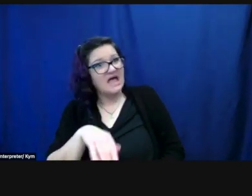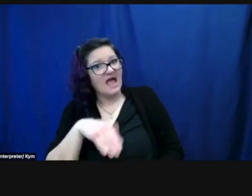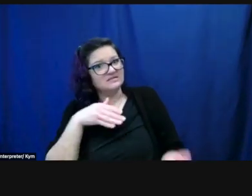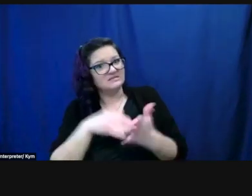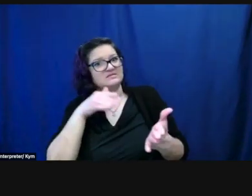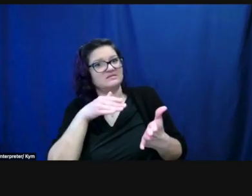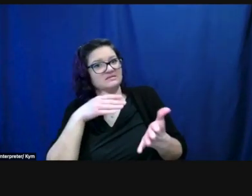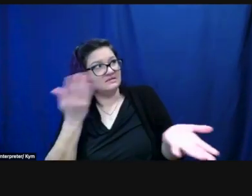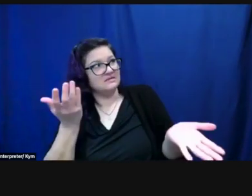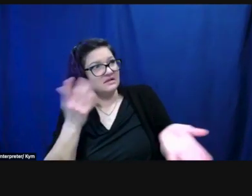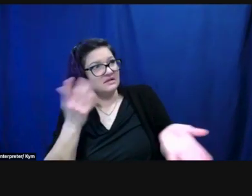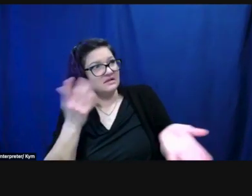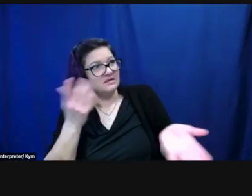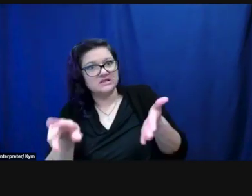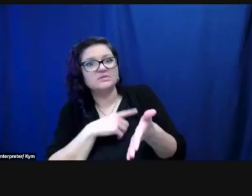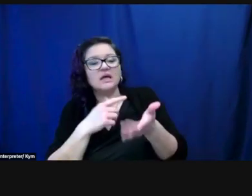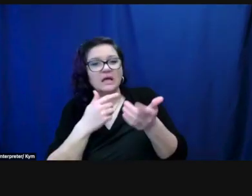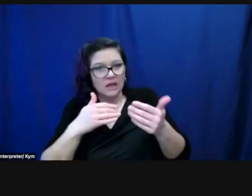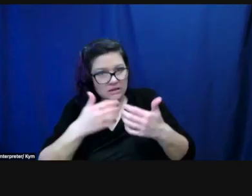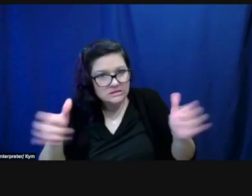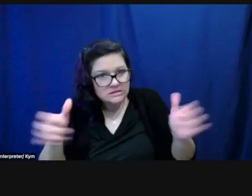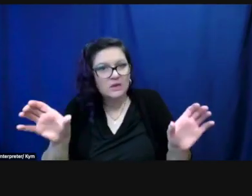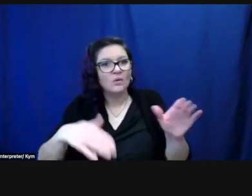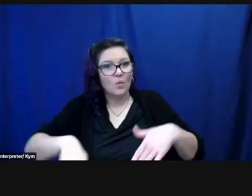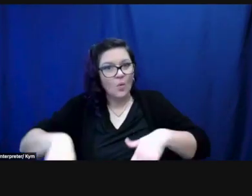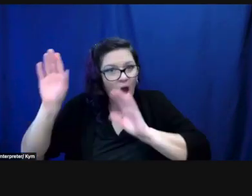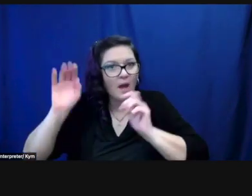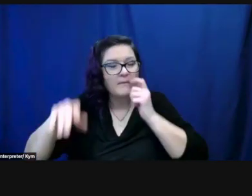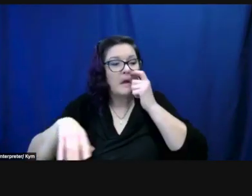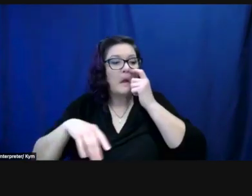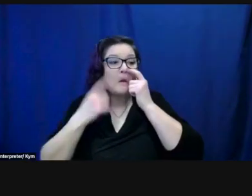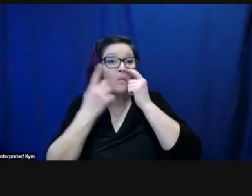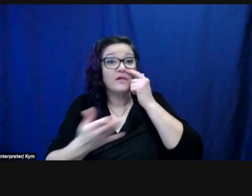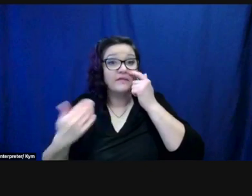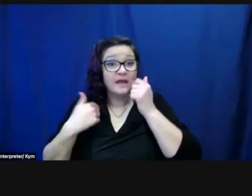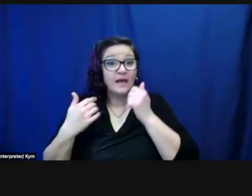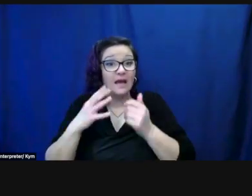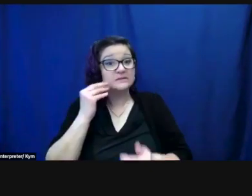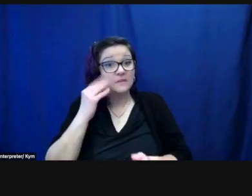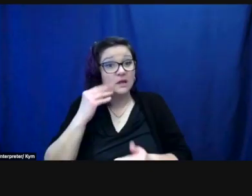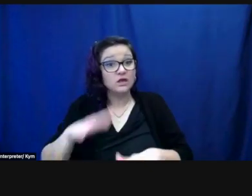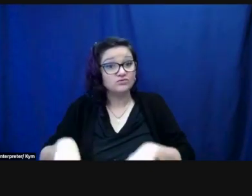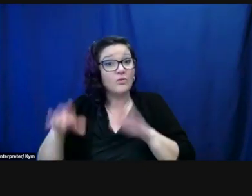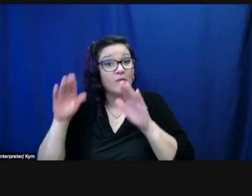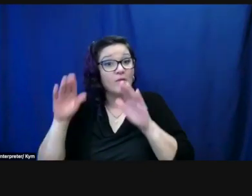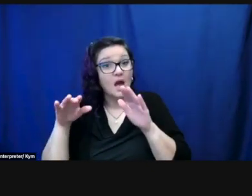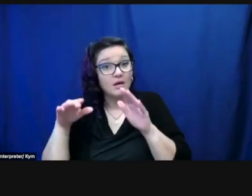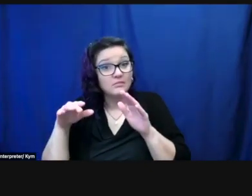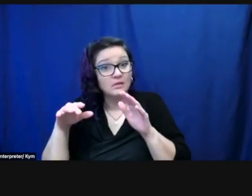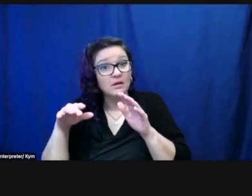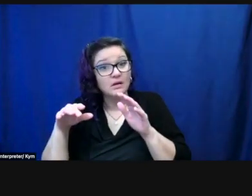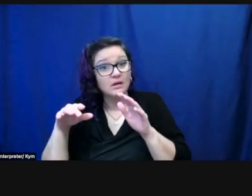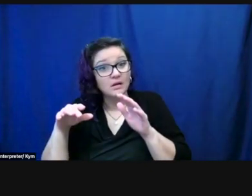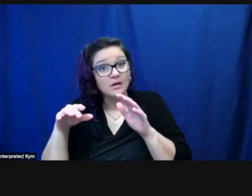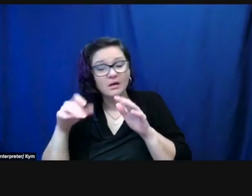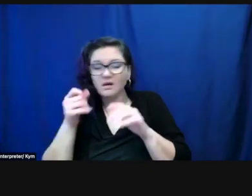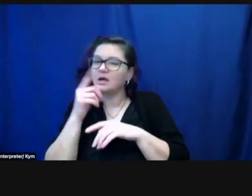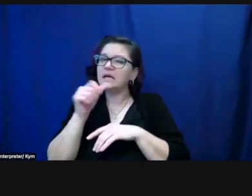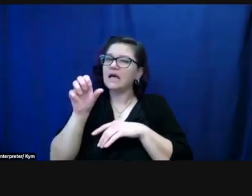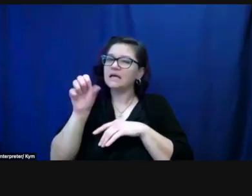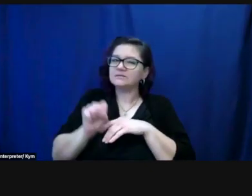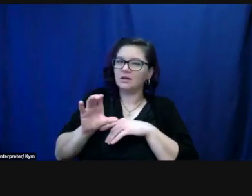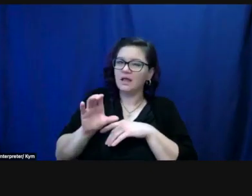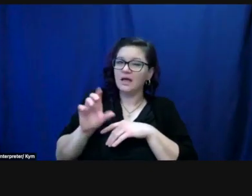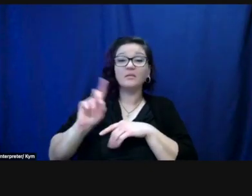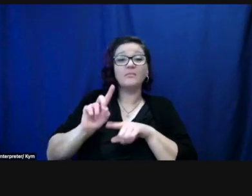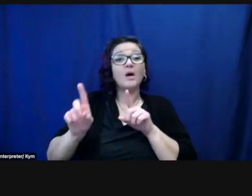growing up. One of the things that I got to experience growing up also was not in South Carolina, but